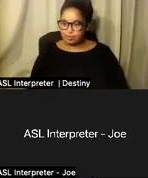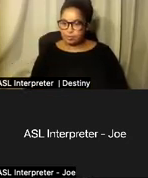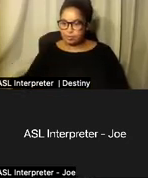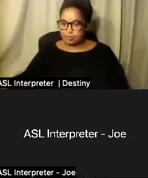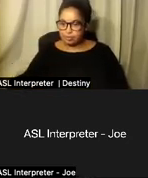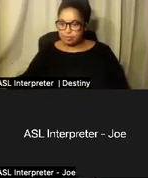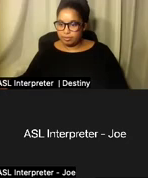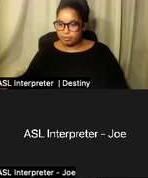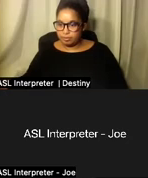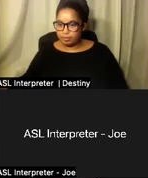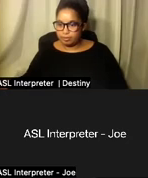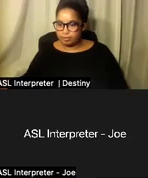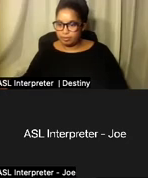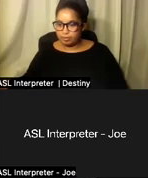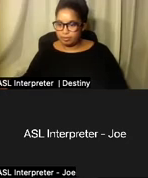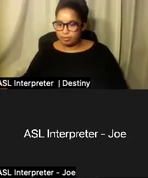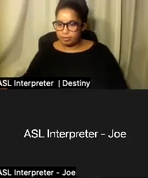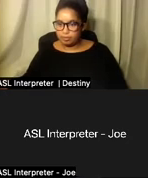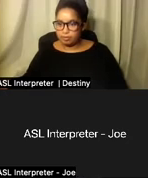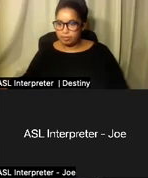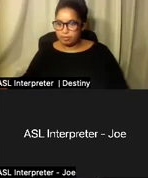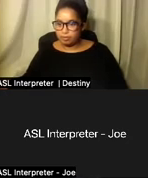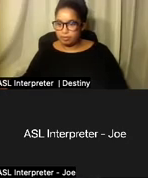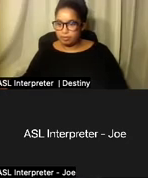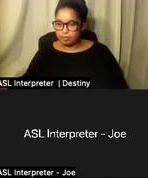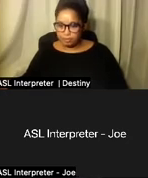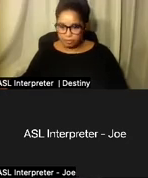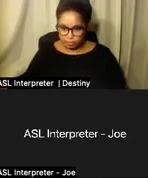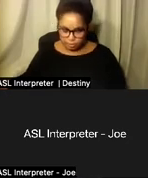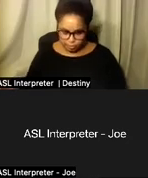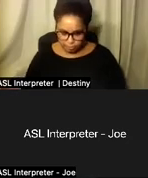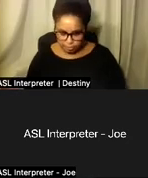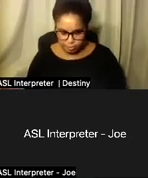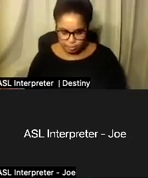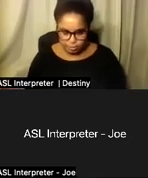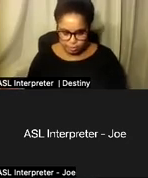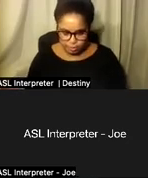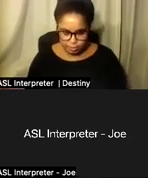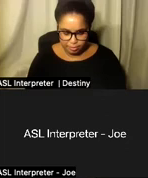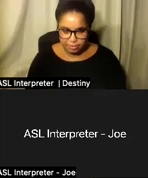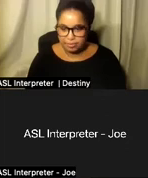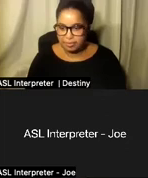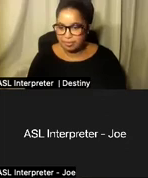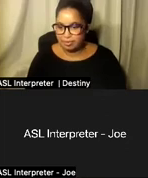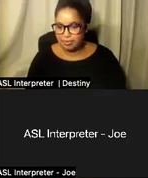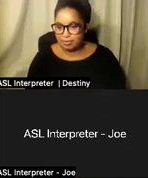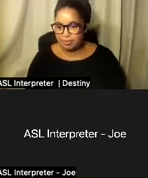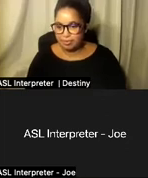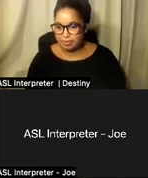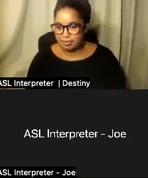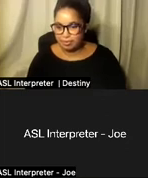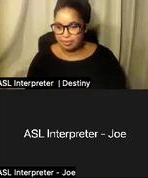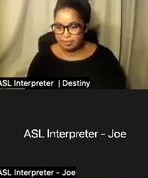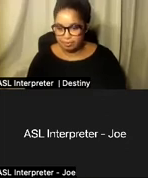I'm not used to the pre-recorded videos. Yes, good morning. My name. Do another one. He's doing it again. He Glen,